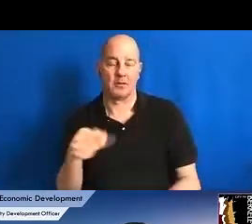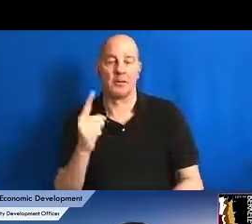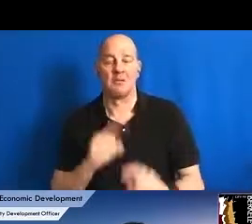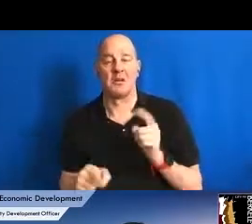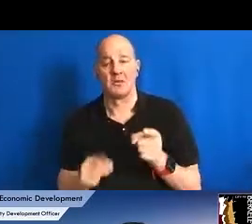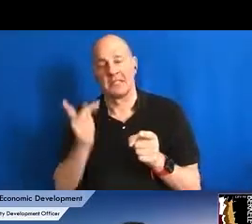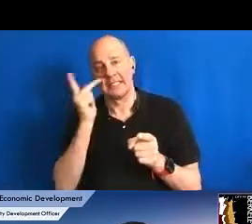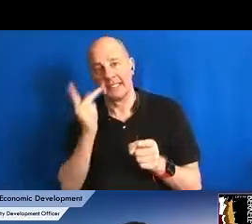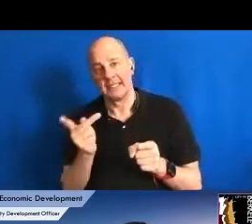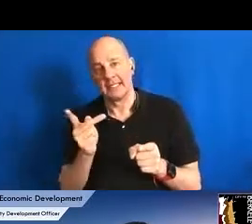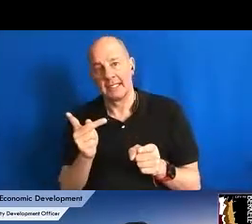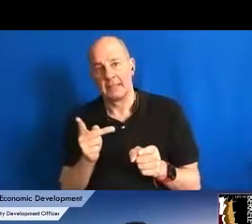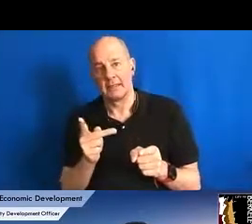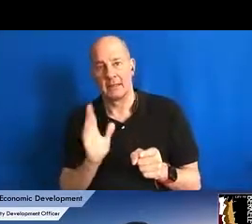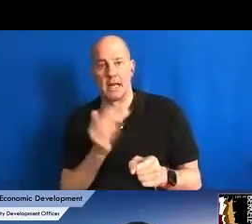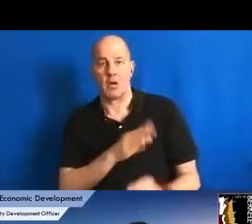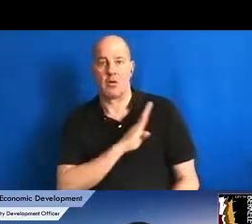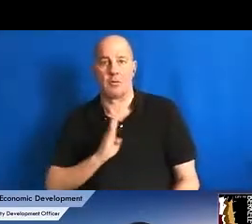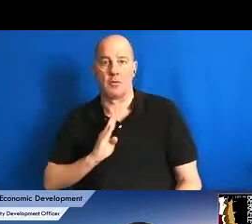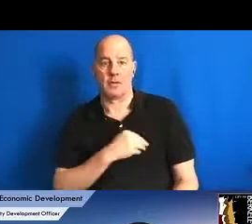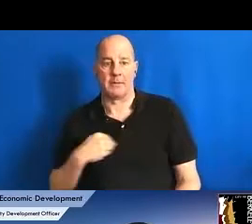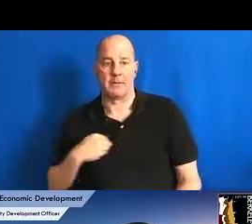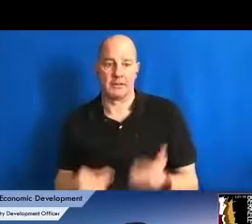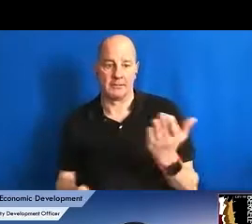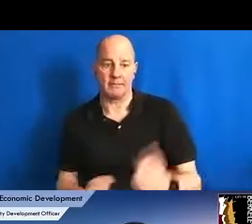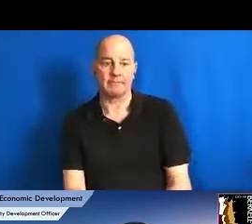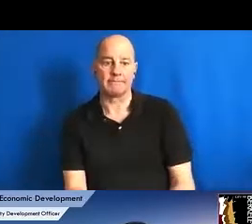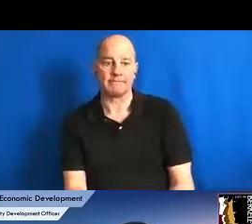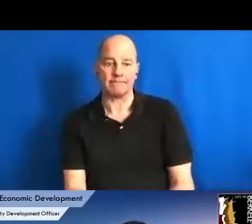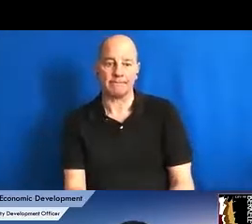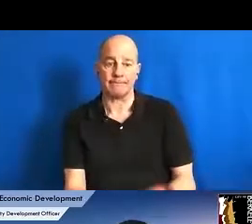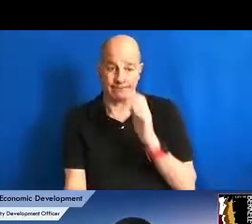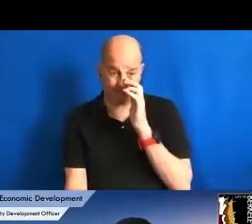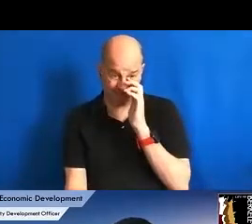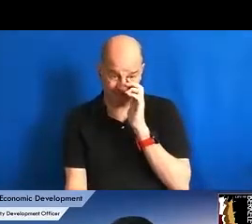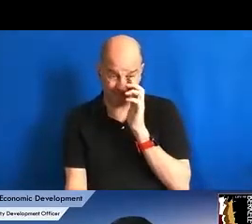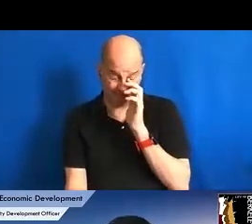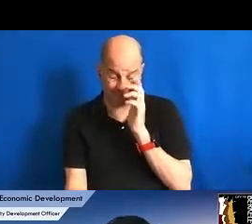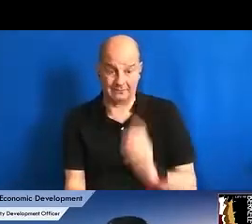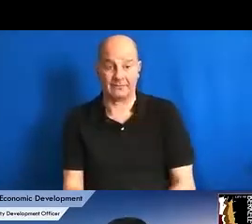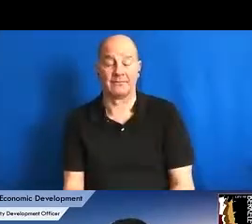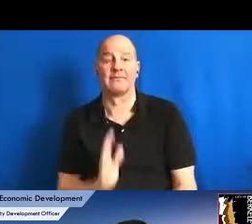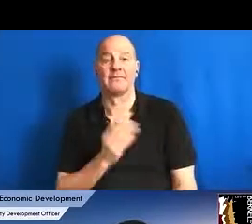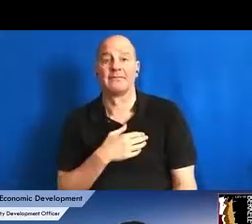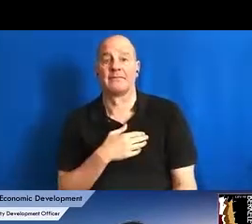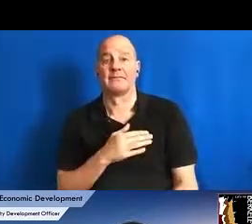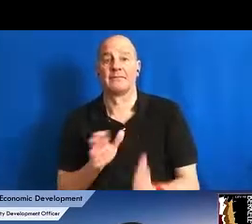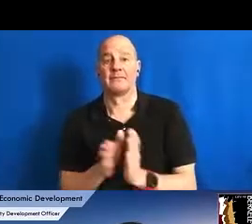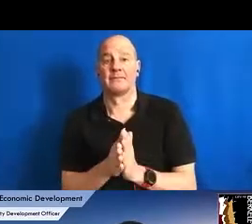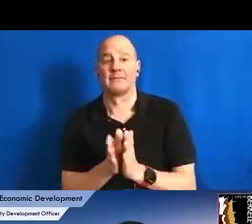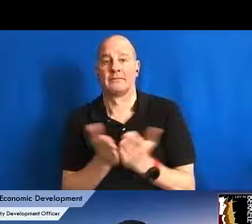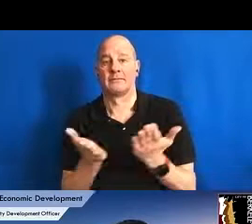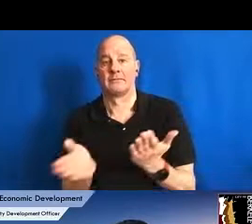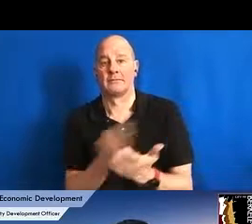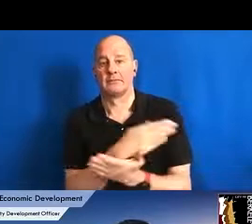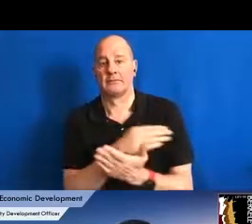of who our board members are. And so just quickly give you an idea of what our looks like. This